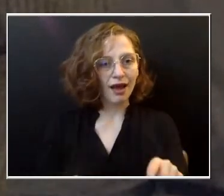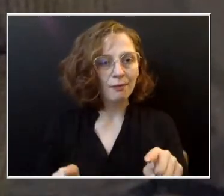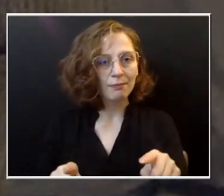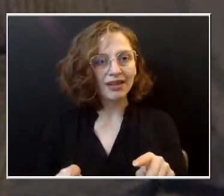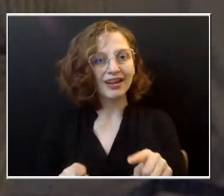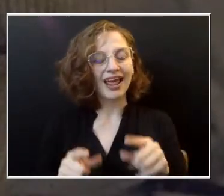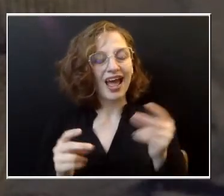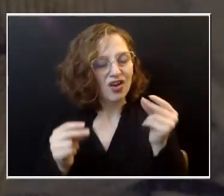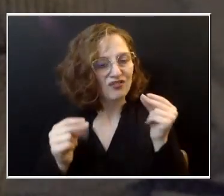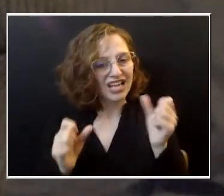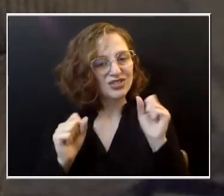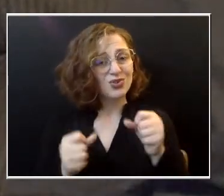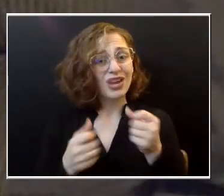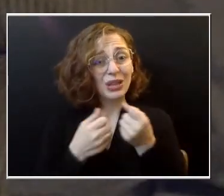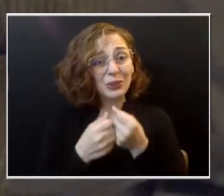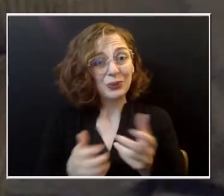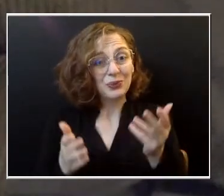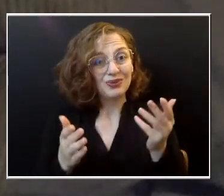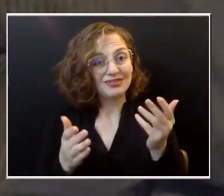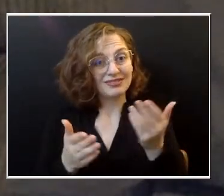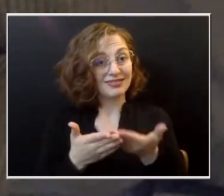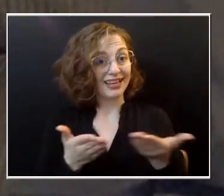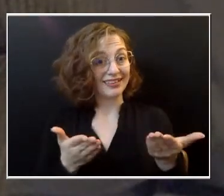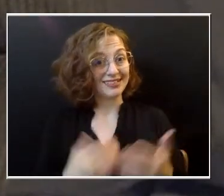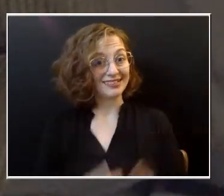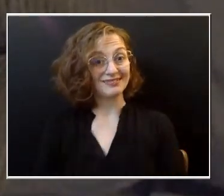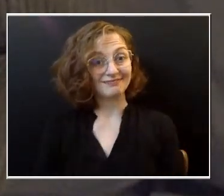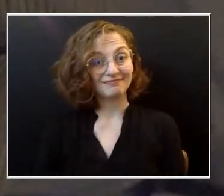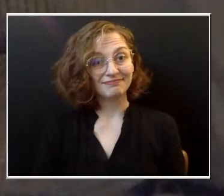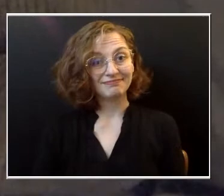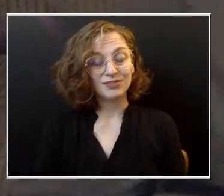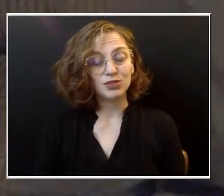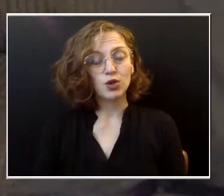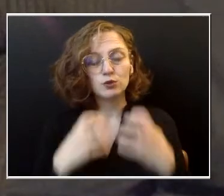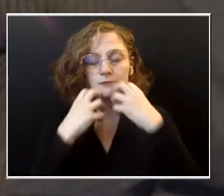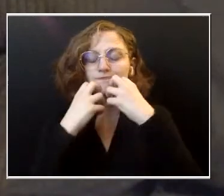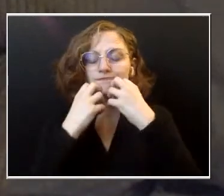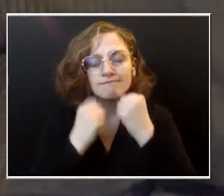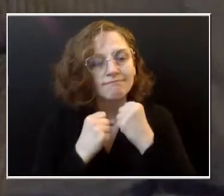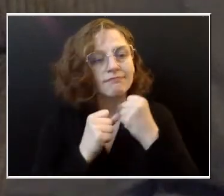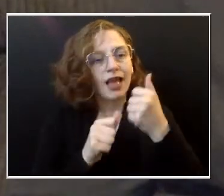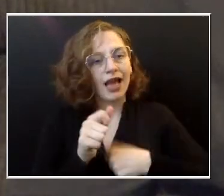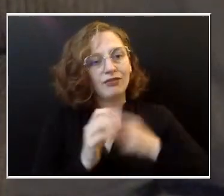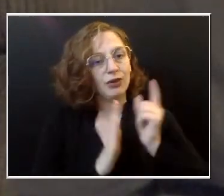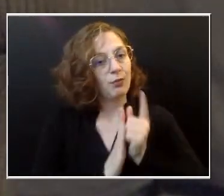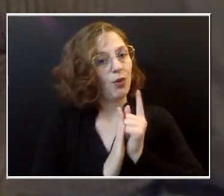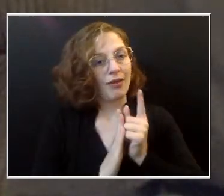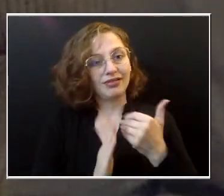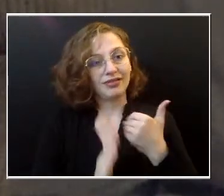you. And just love and cherish every moment that you have.